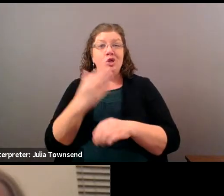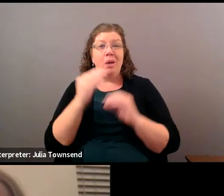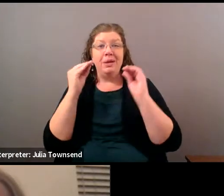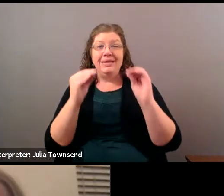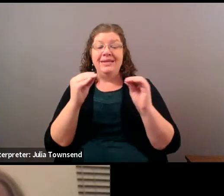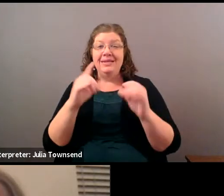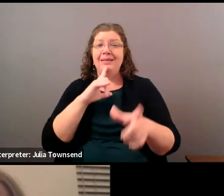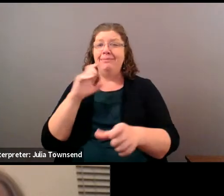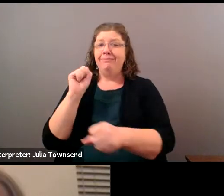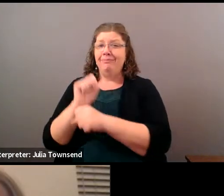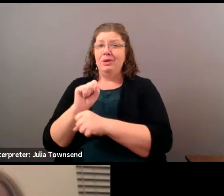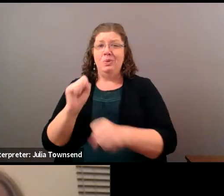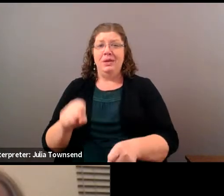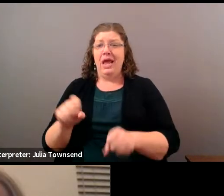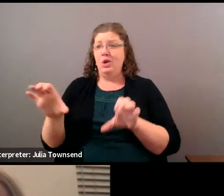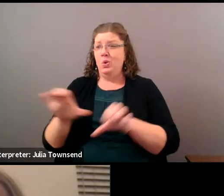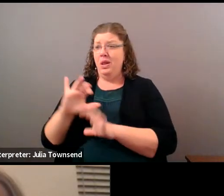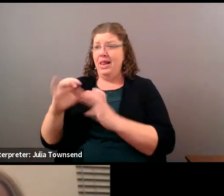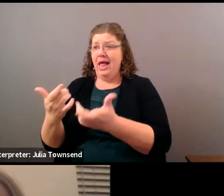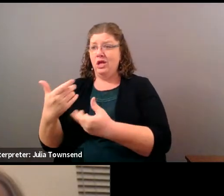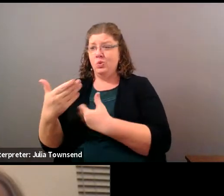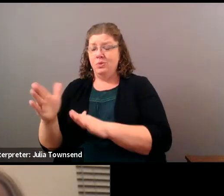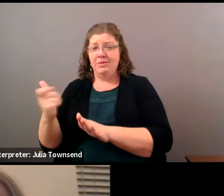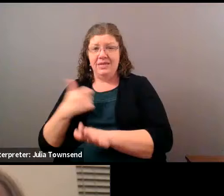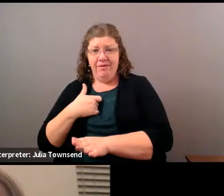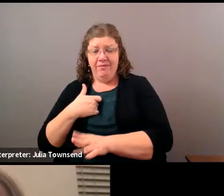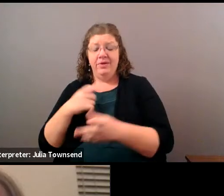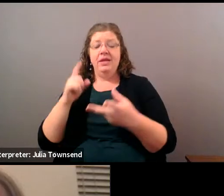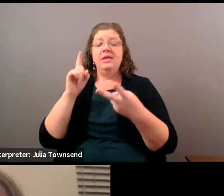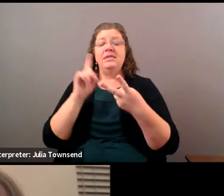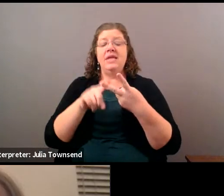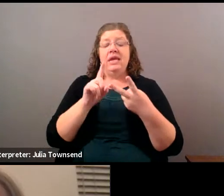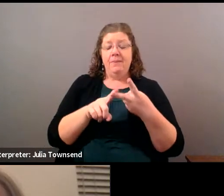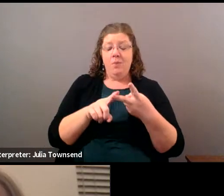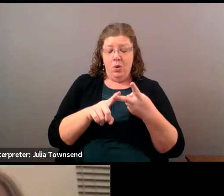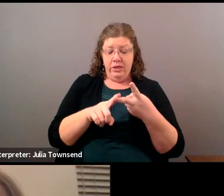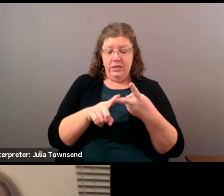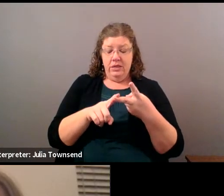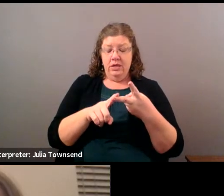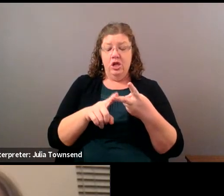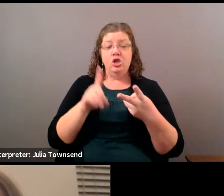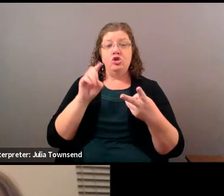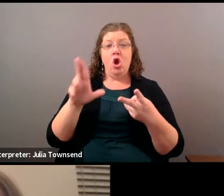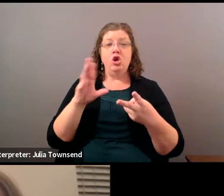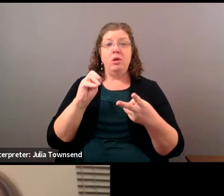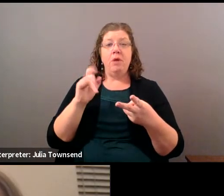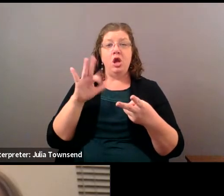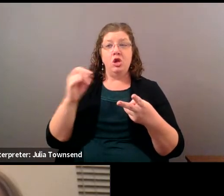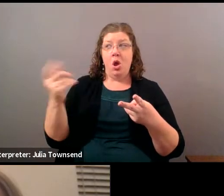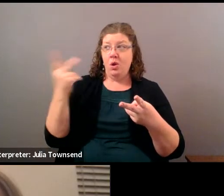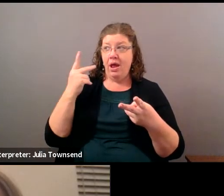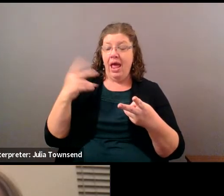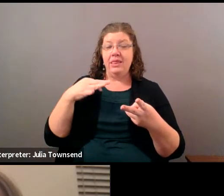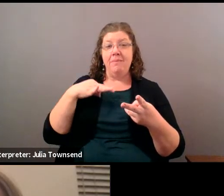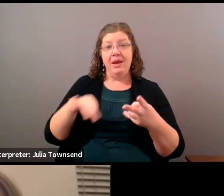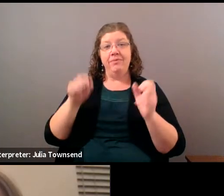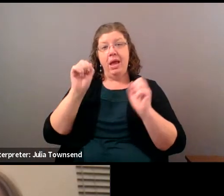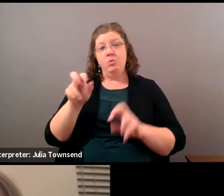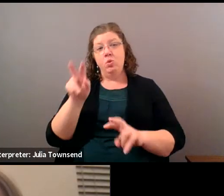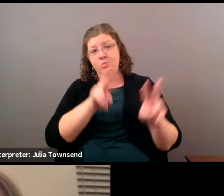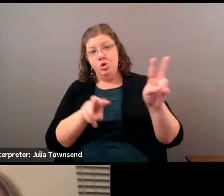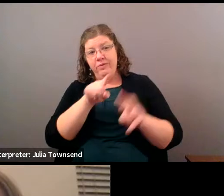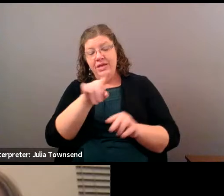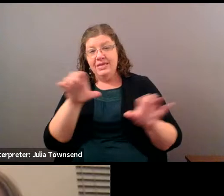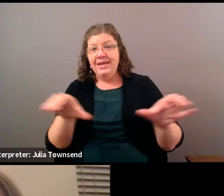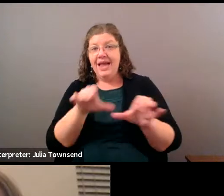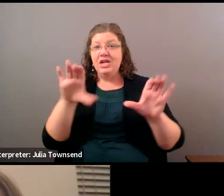can easily replicate in the classroom. The second point is that Dr. Maldonado and myself had the benefit of being able to observe this in action